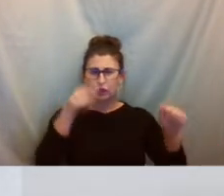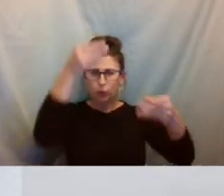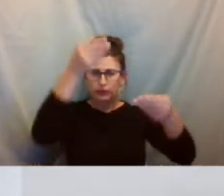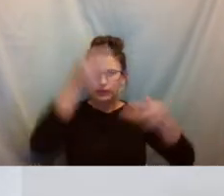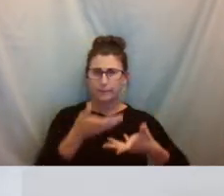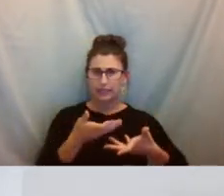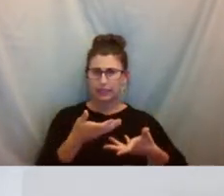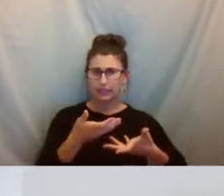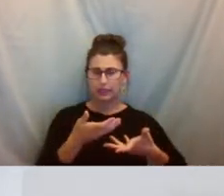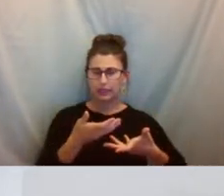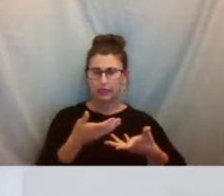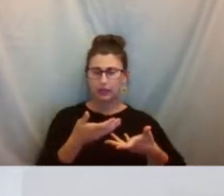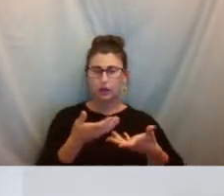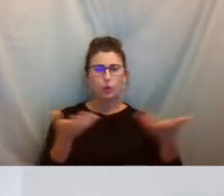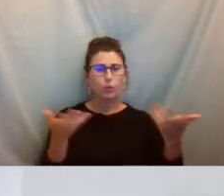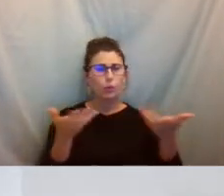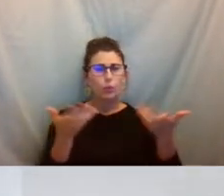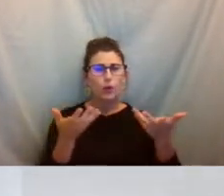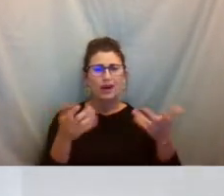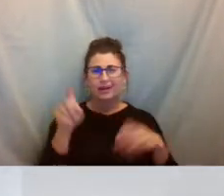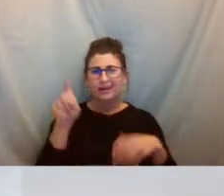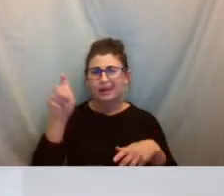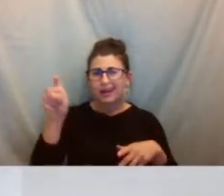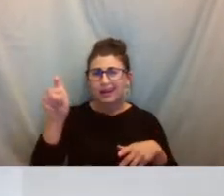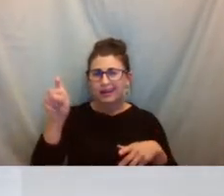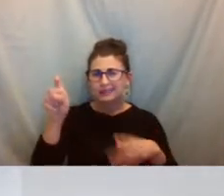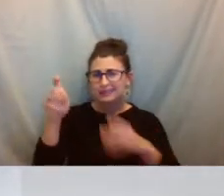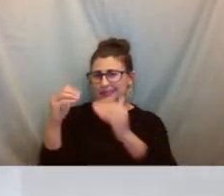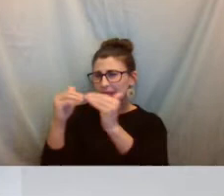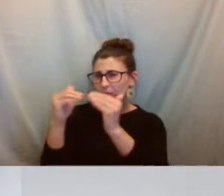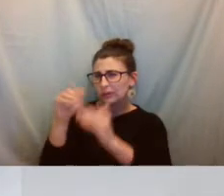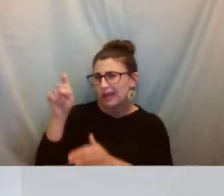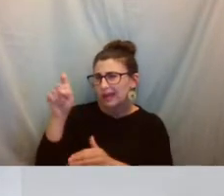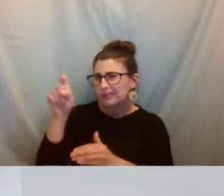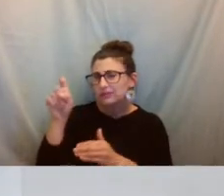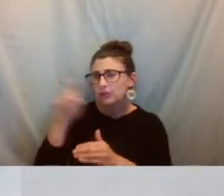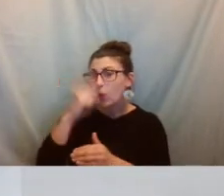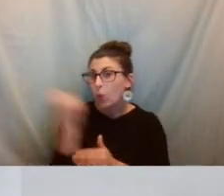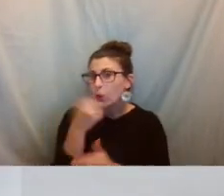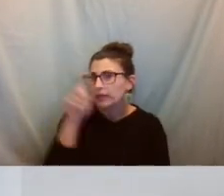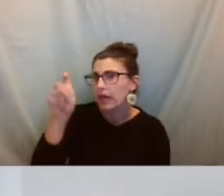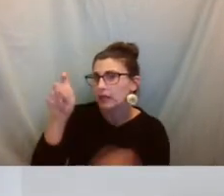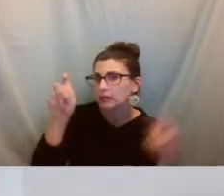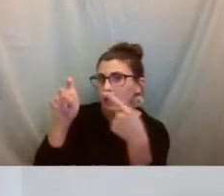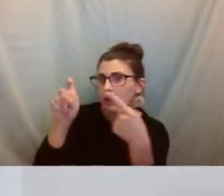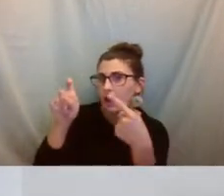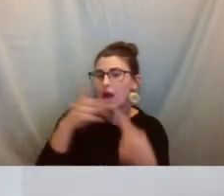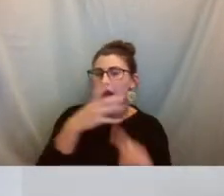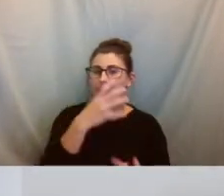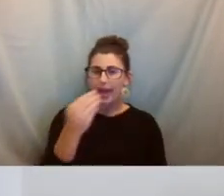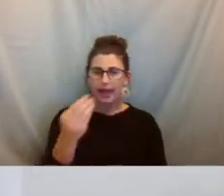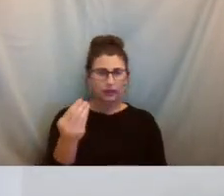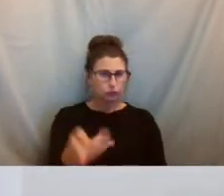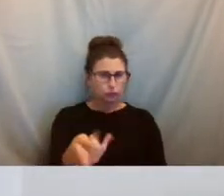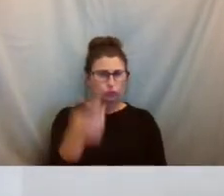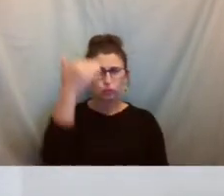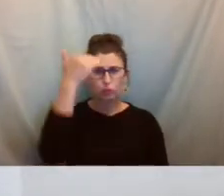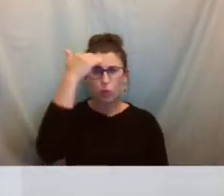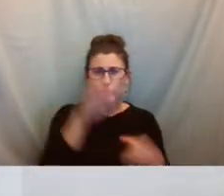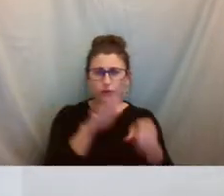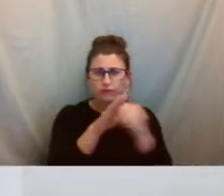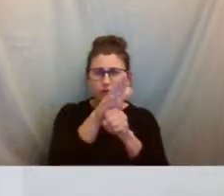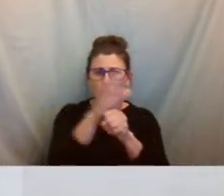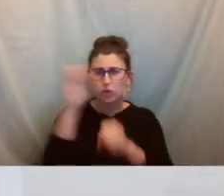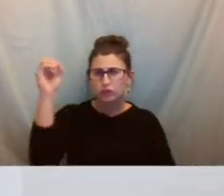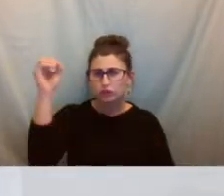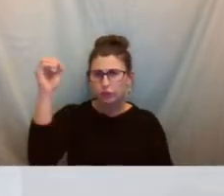can you tell me what x equals, the value of just x? And can you tell me the whole degree